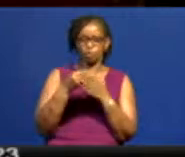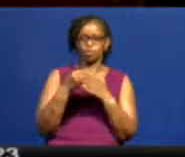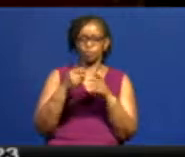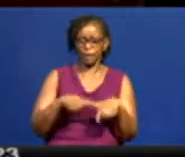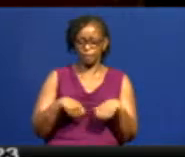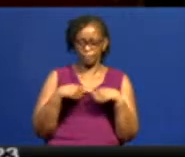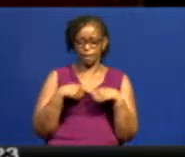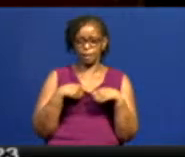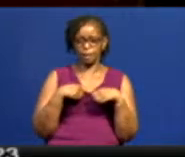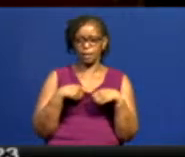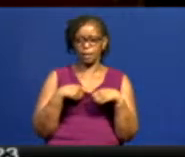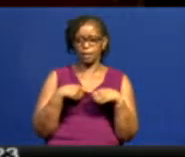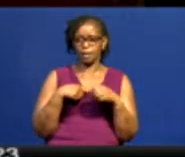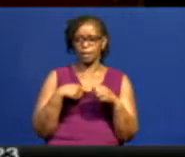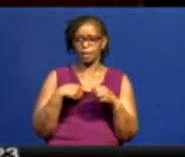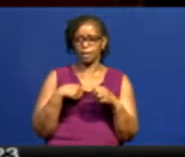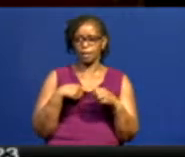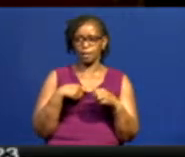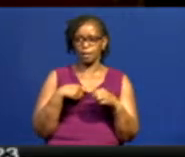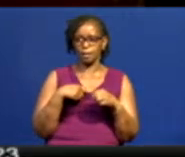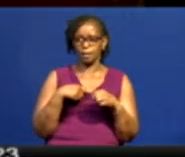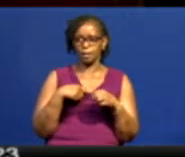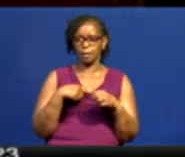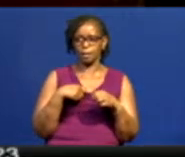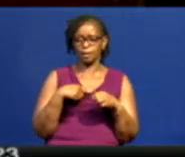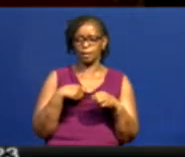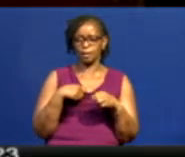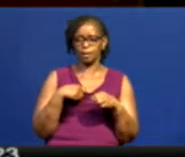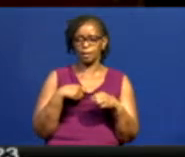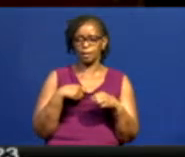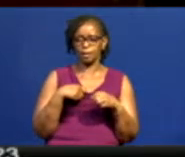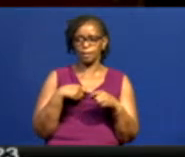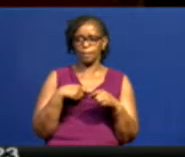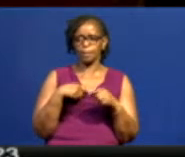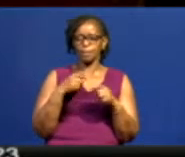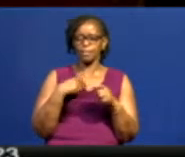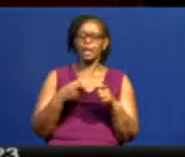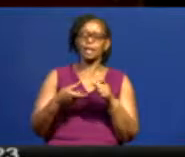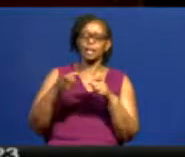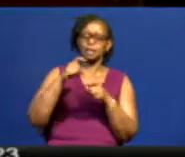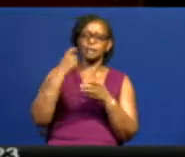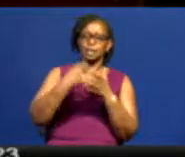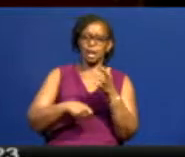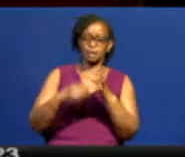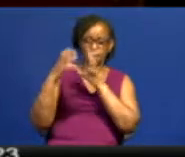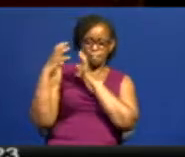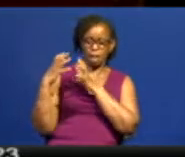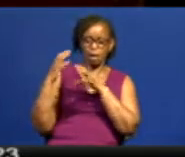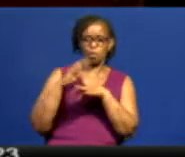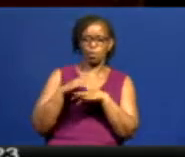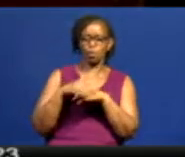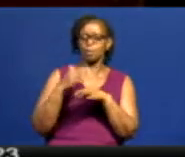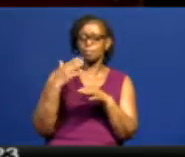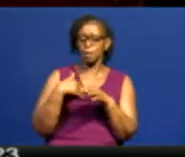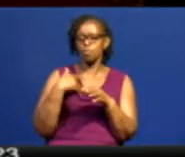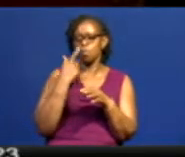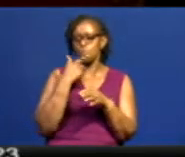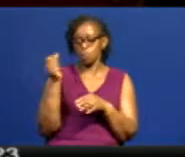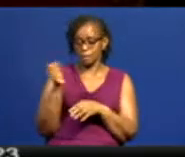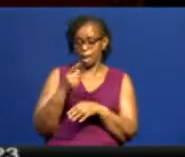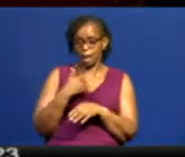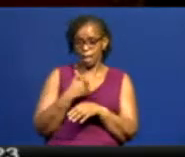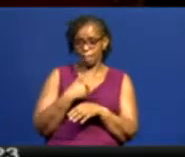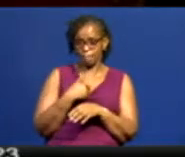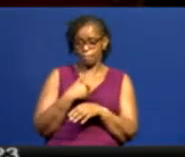increase, and we're saying also the increasing tax burden on salaried people or